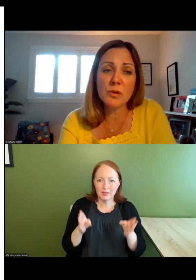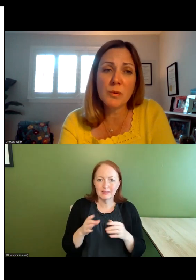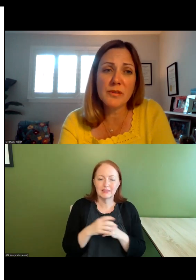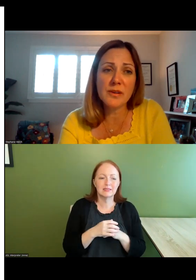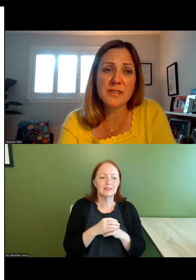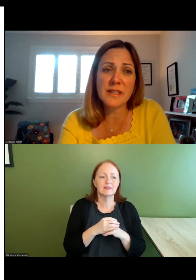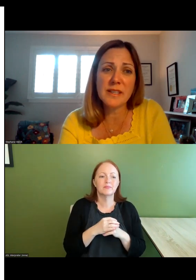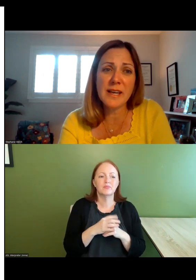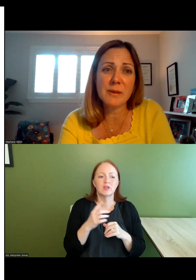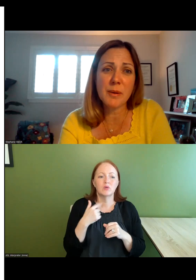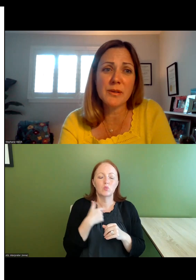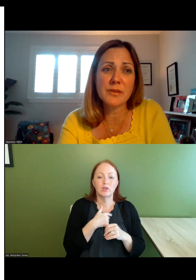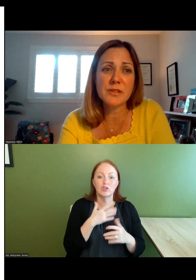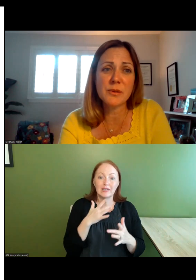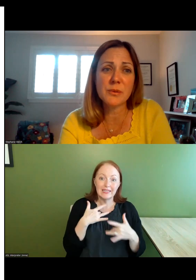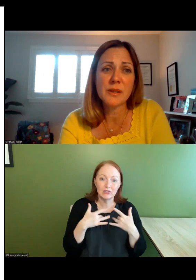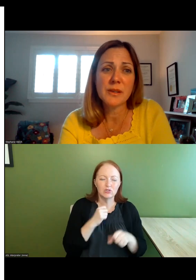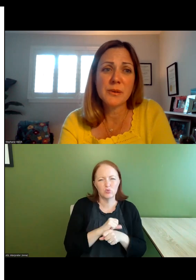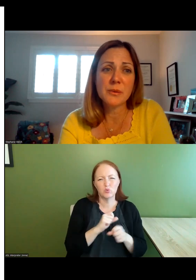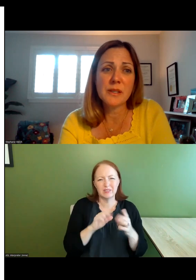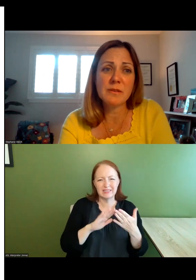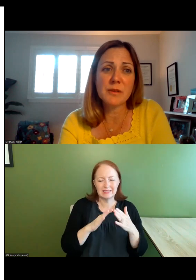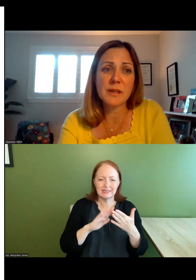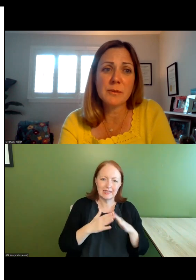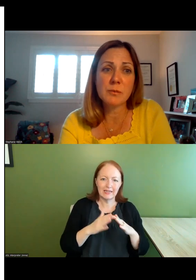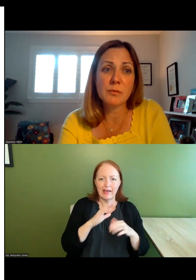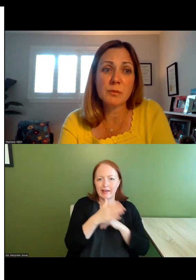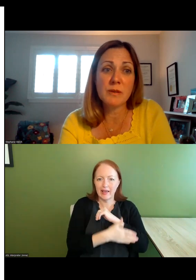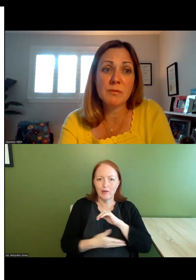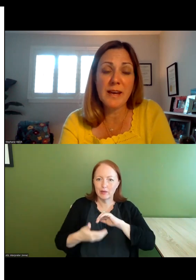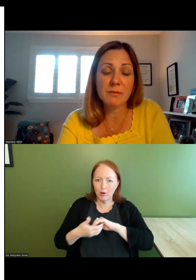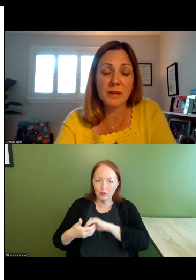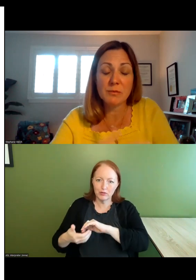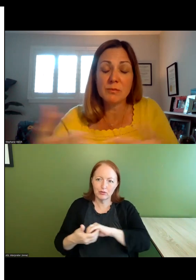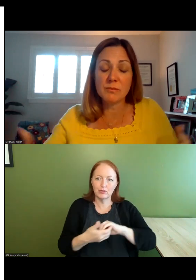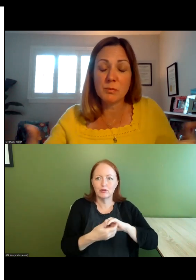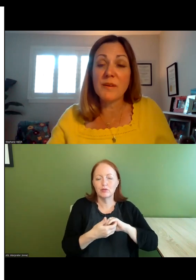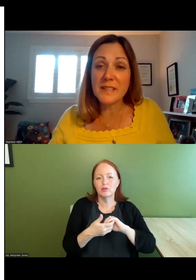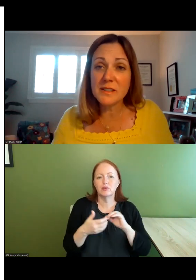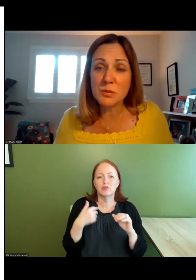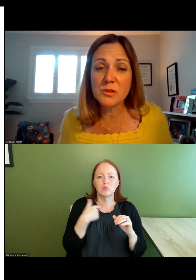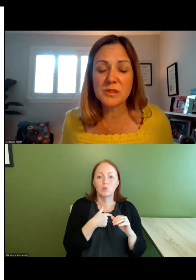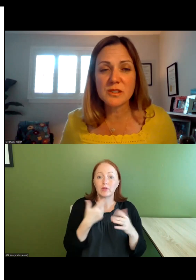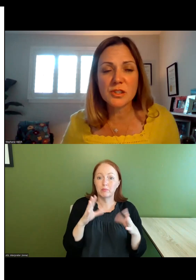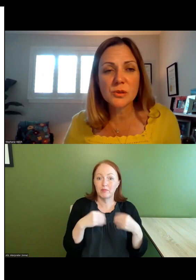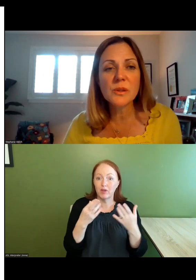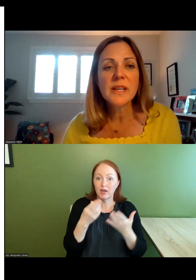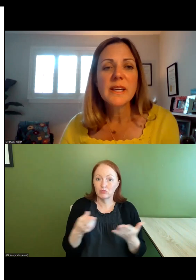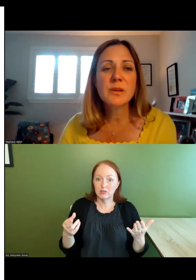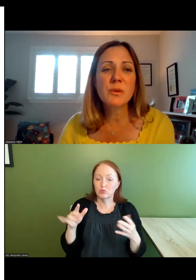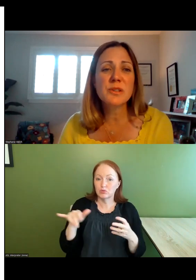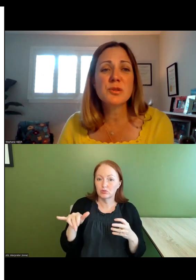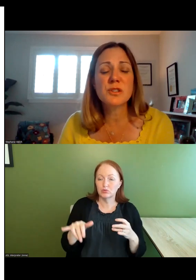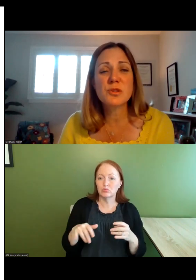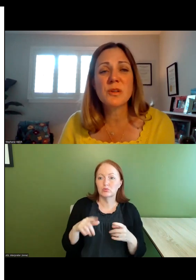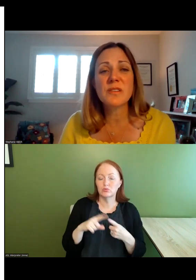to work with our city and county partners who kind of we have provided these resources to,